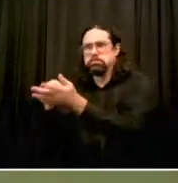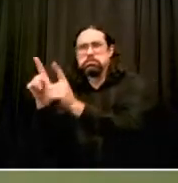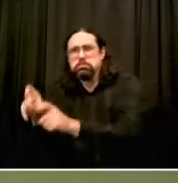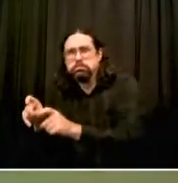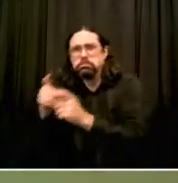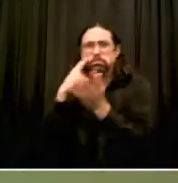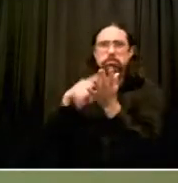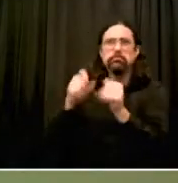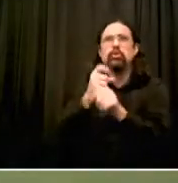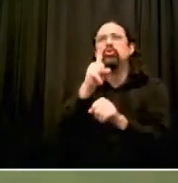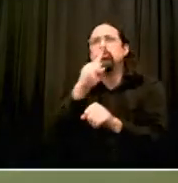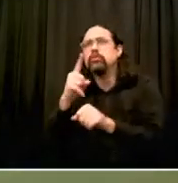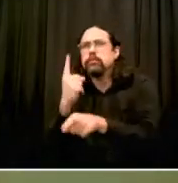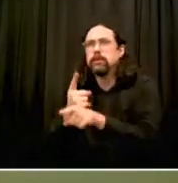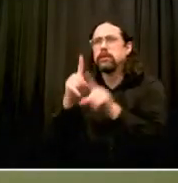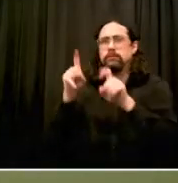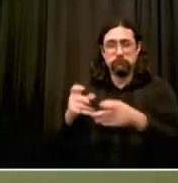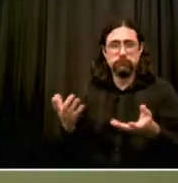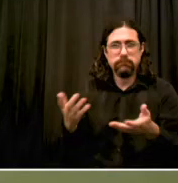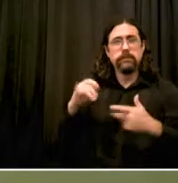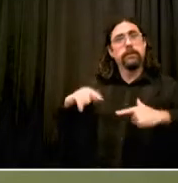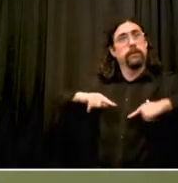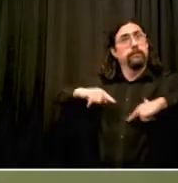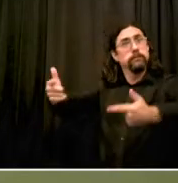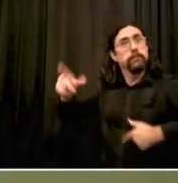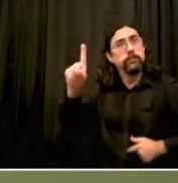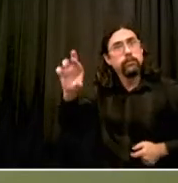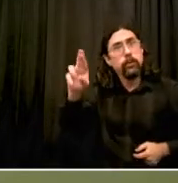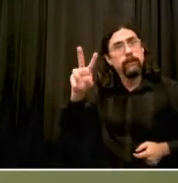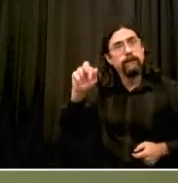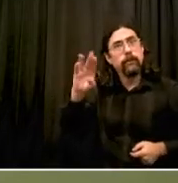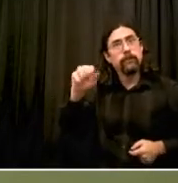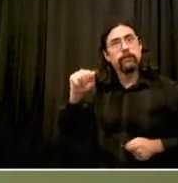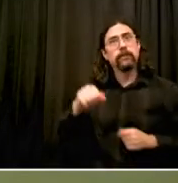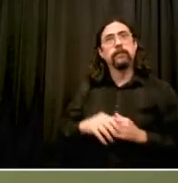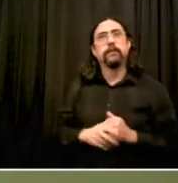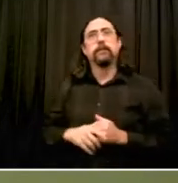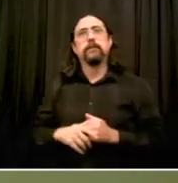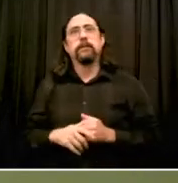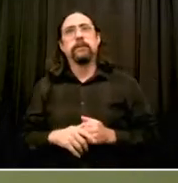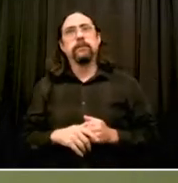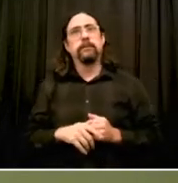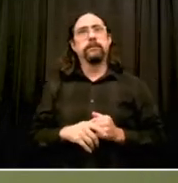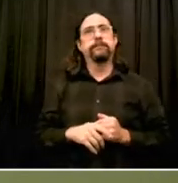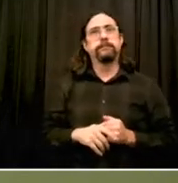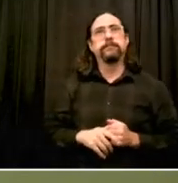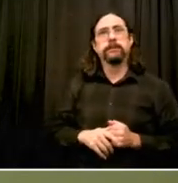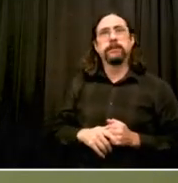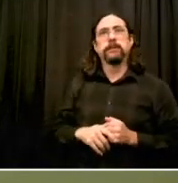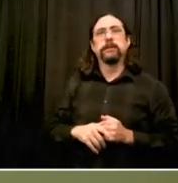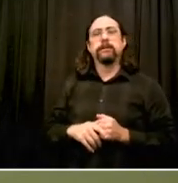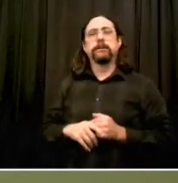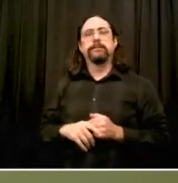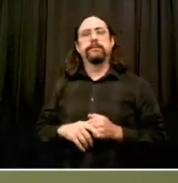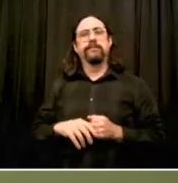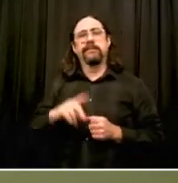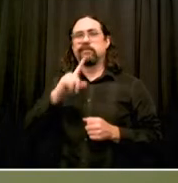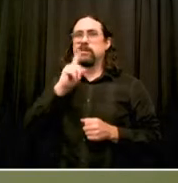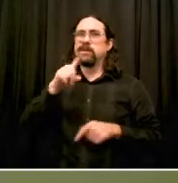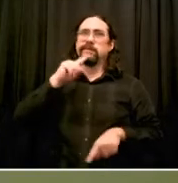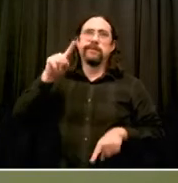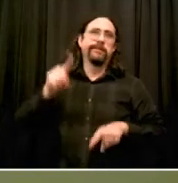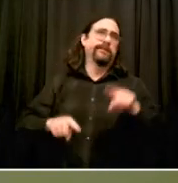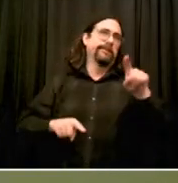turnaround time for results varies depending upon which laboratories do those tests. So as the mayor has noted, we have been working